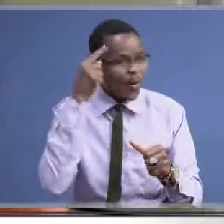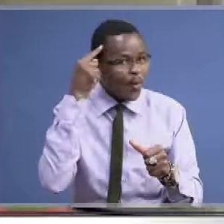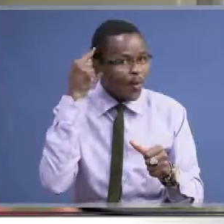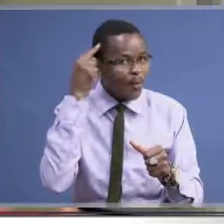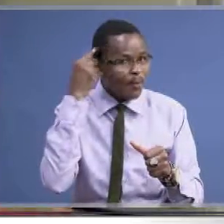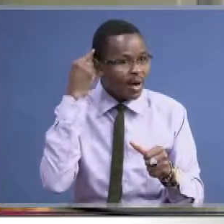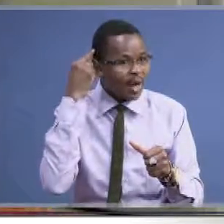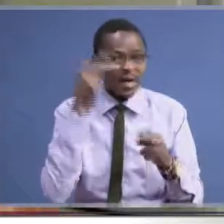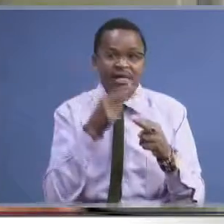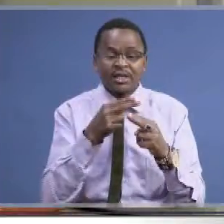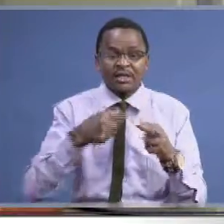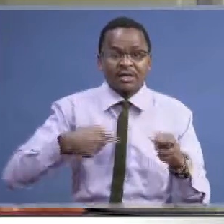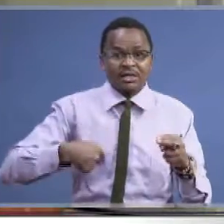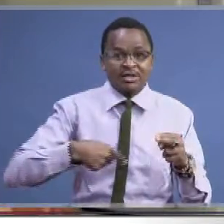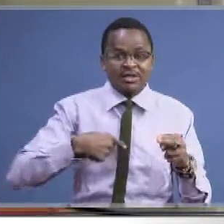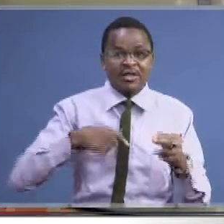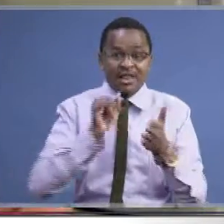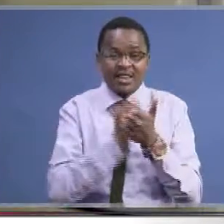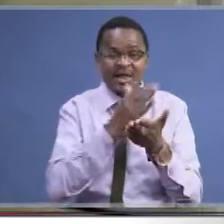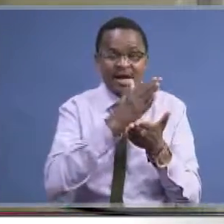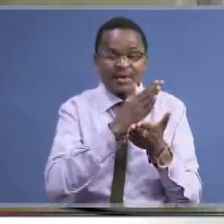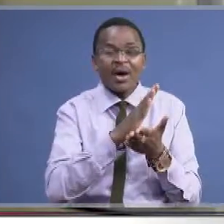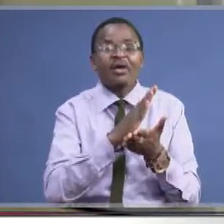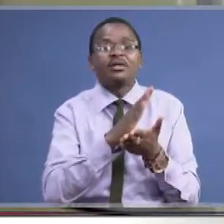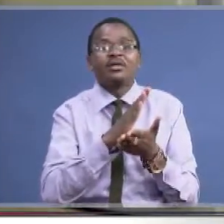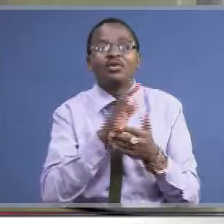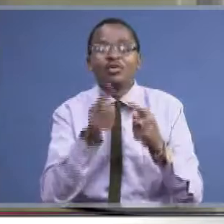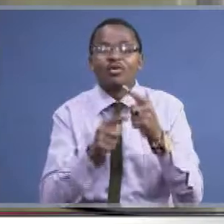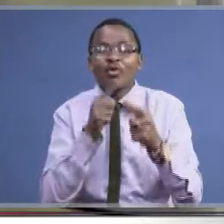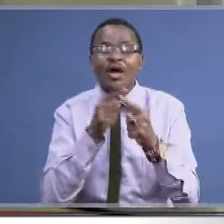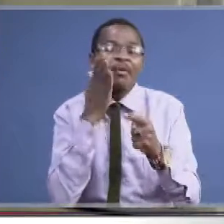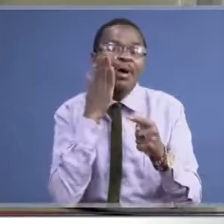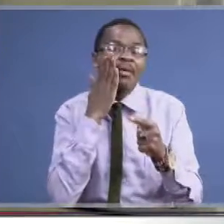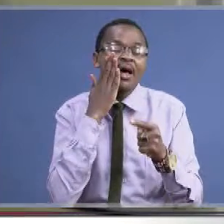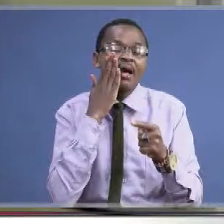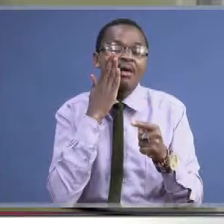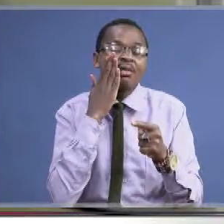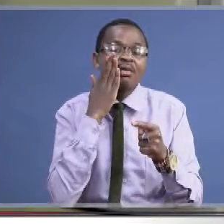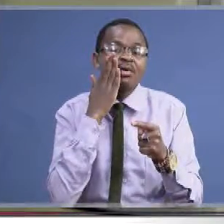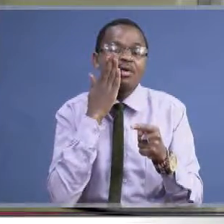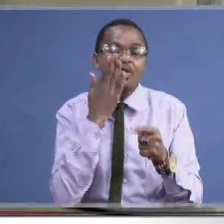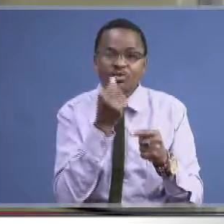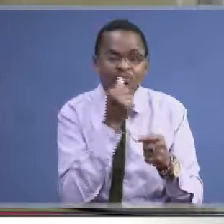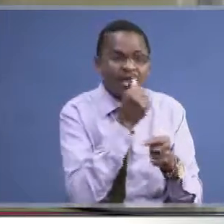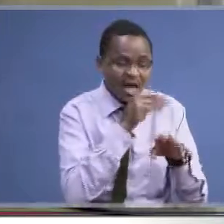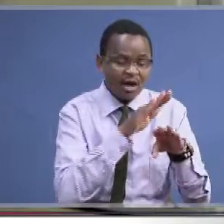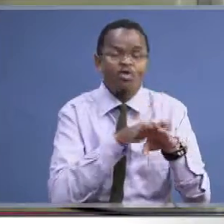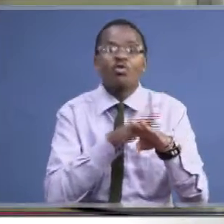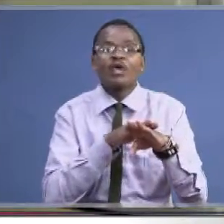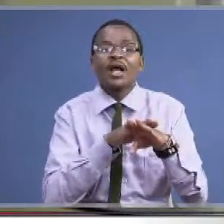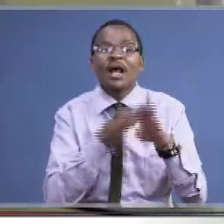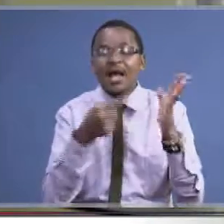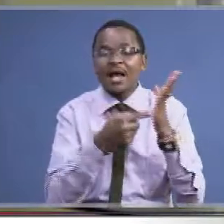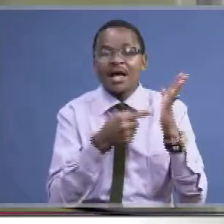around that black part, what you call the areola, that part of the breast. When the mother is breastfeeding, for them to be a good